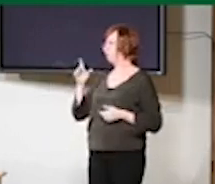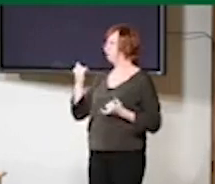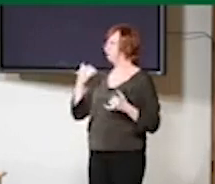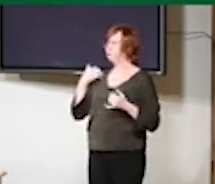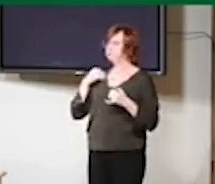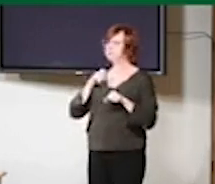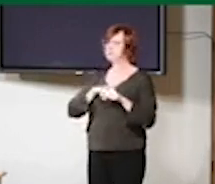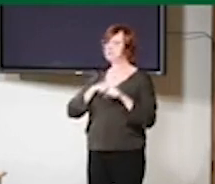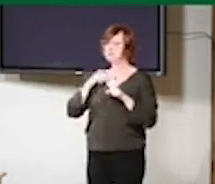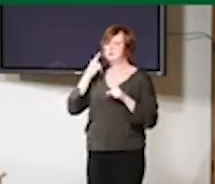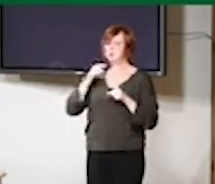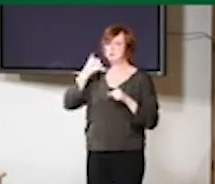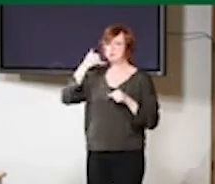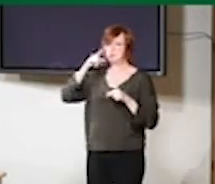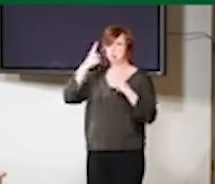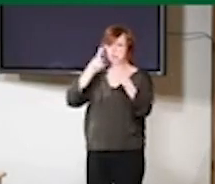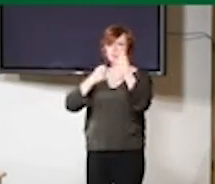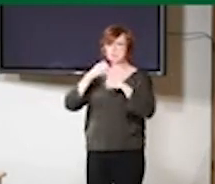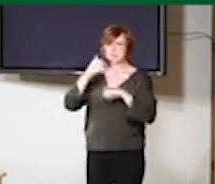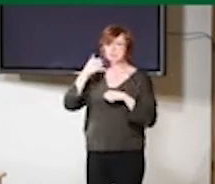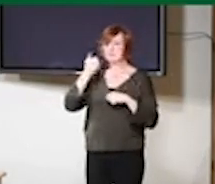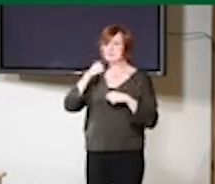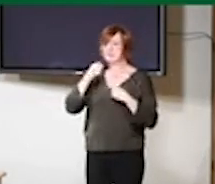question from the phone line operator.